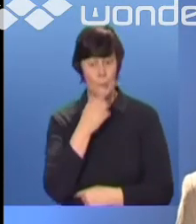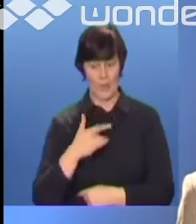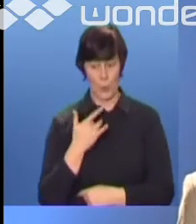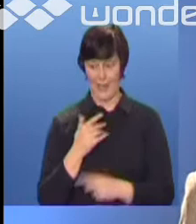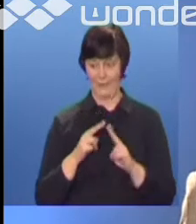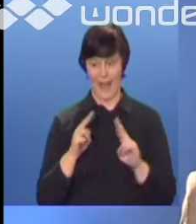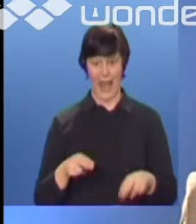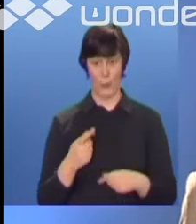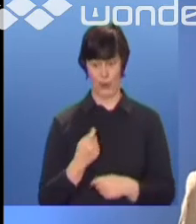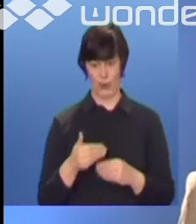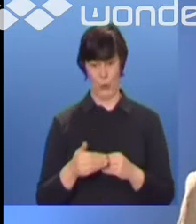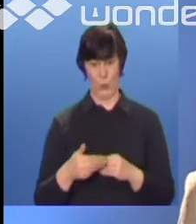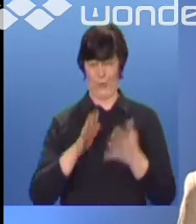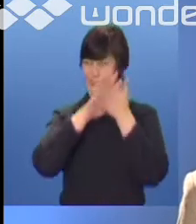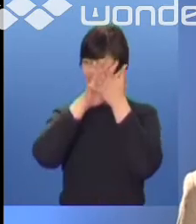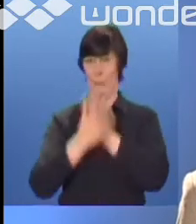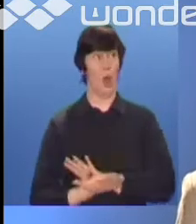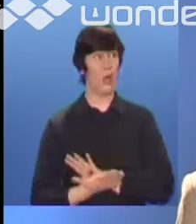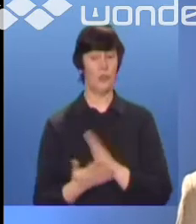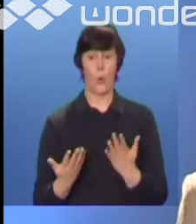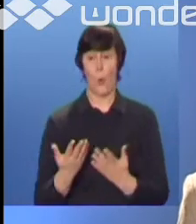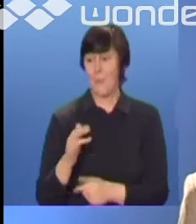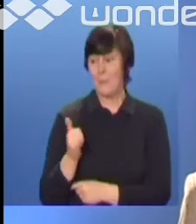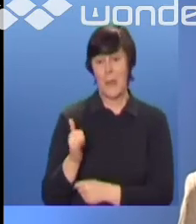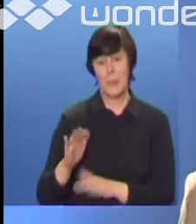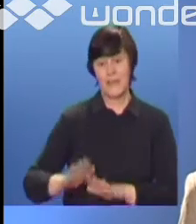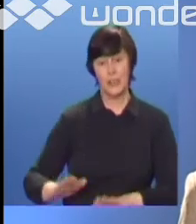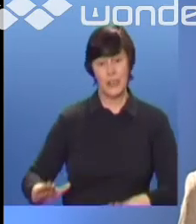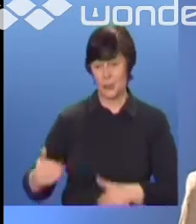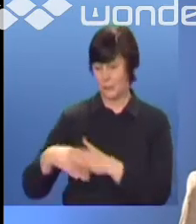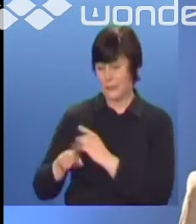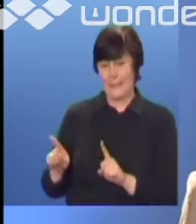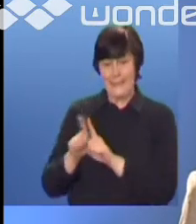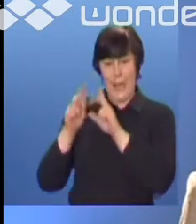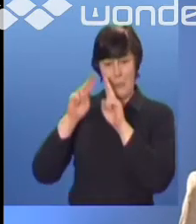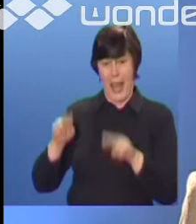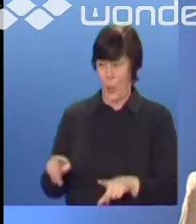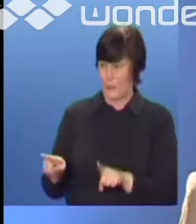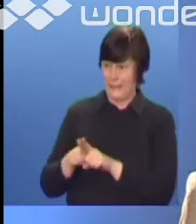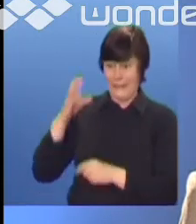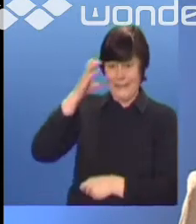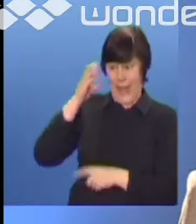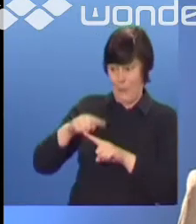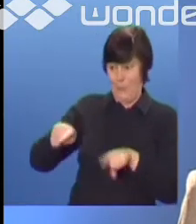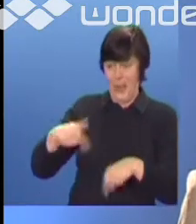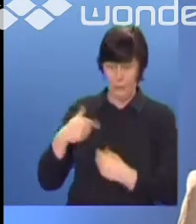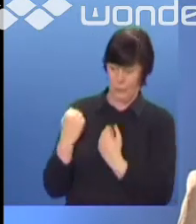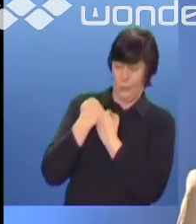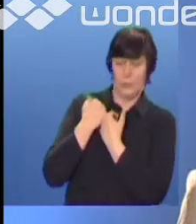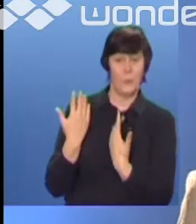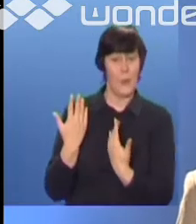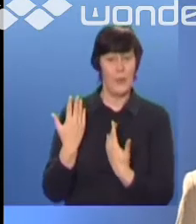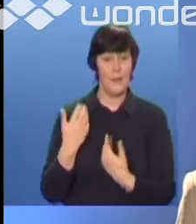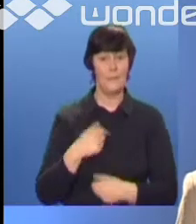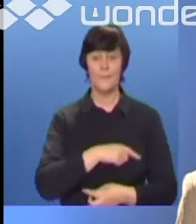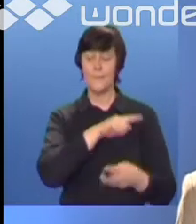which is due to be demolished, or might have dependent children with whom they're currently sharing a bedroom. Band